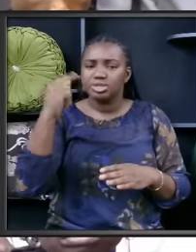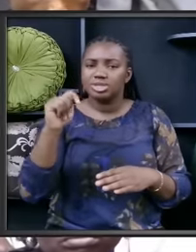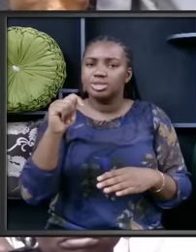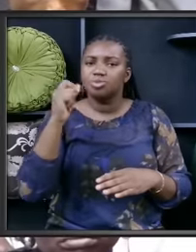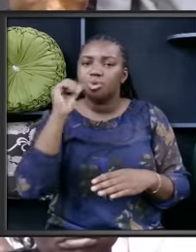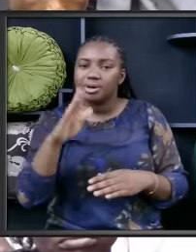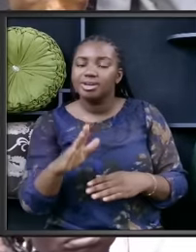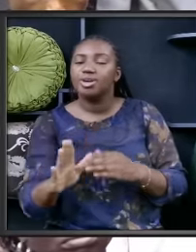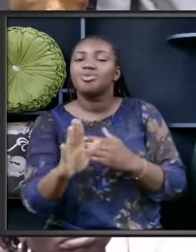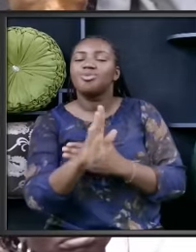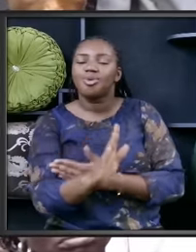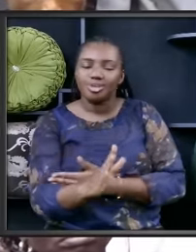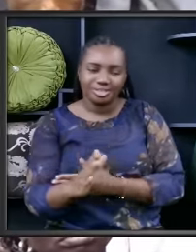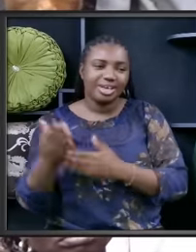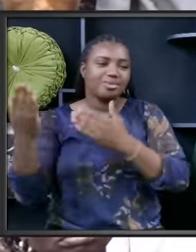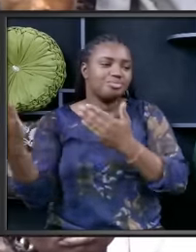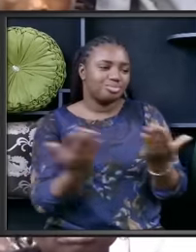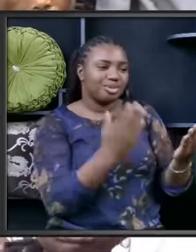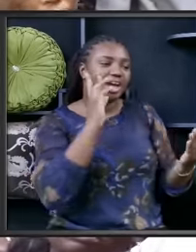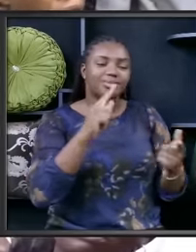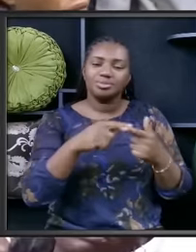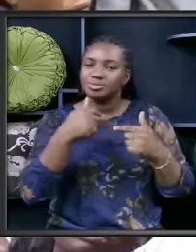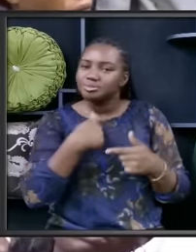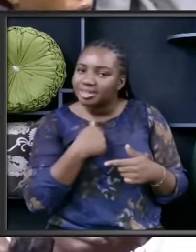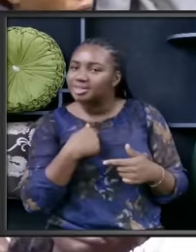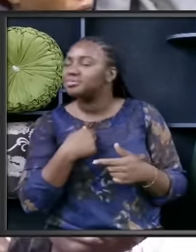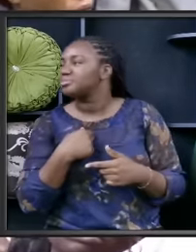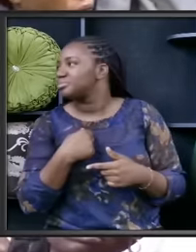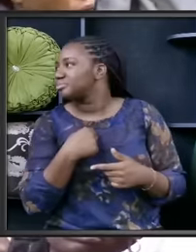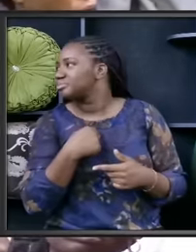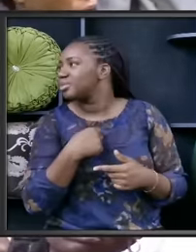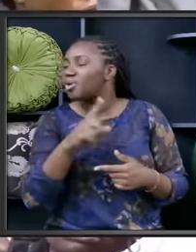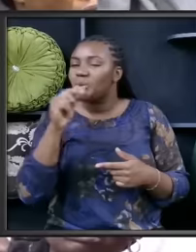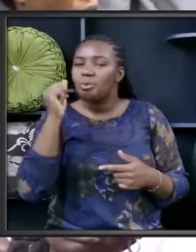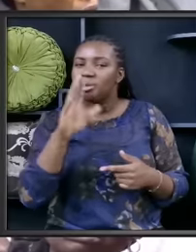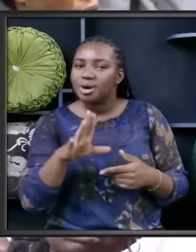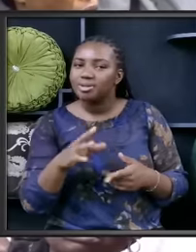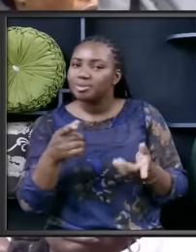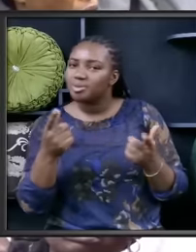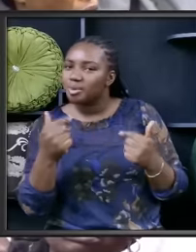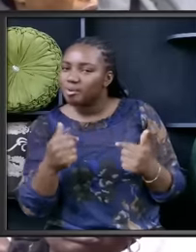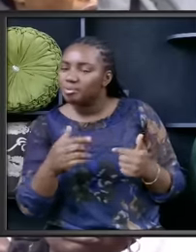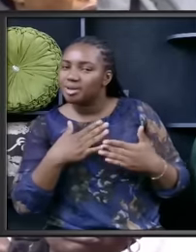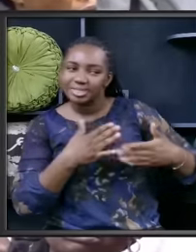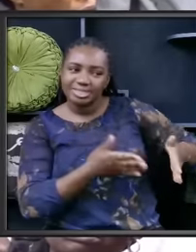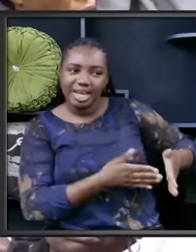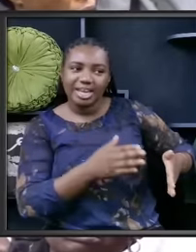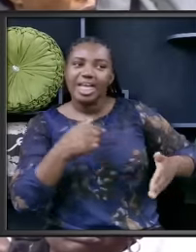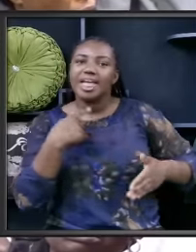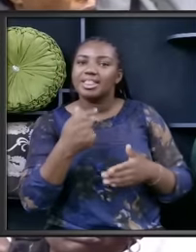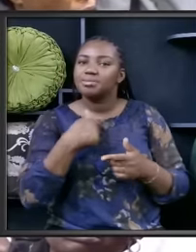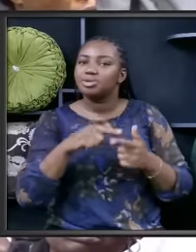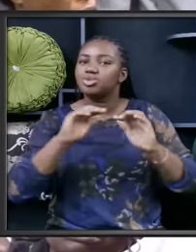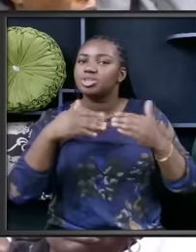come put for my hand. Where I go, make them pay me the money, where they owe me for Ebonyi State University. Now one woman come to my side, come tell me, say, make I give 100